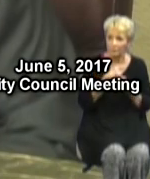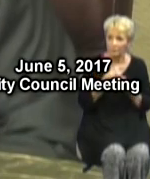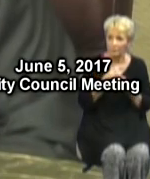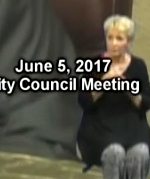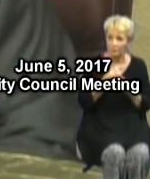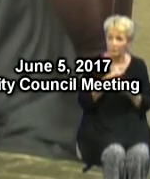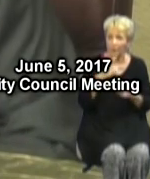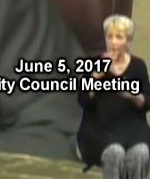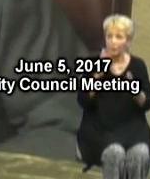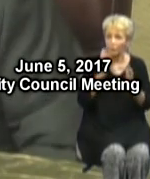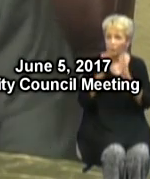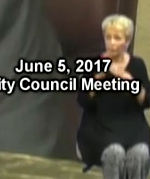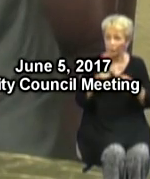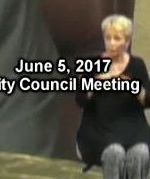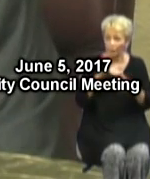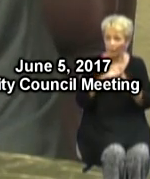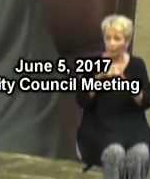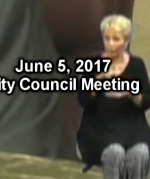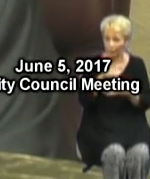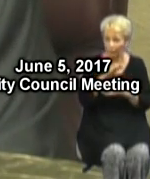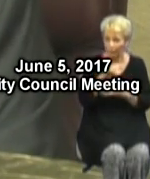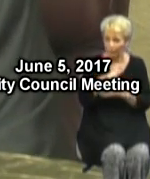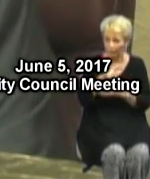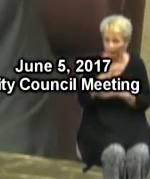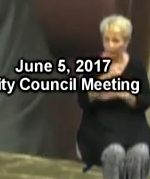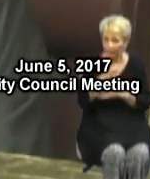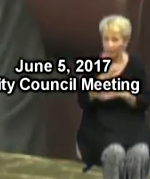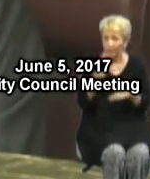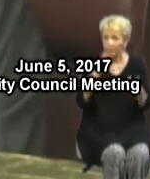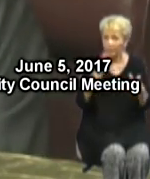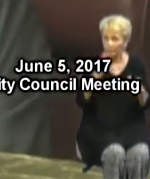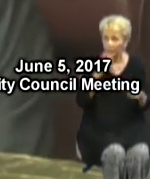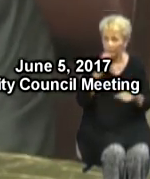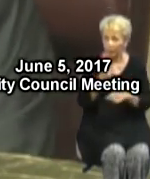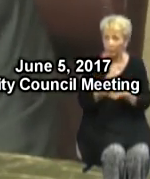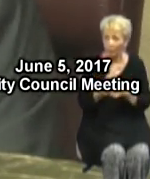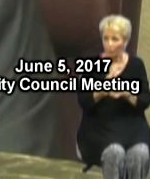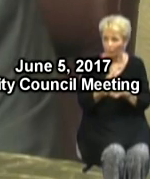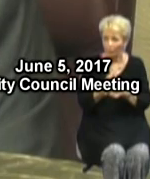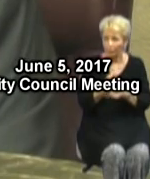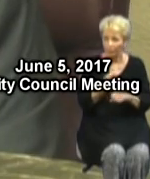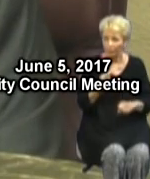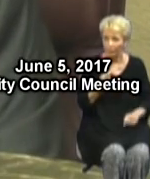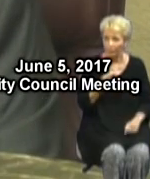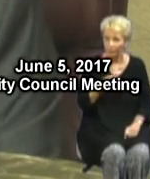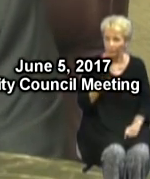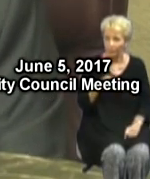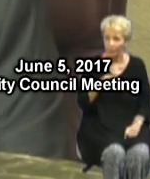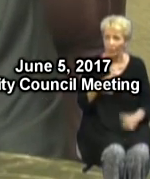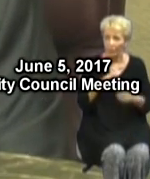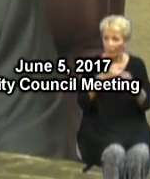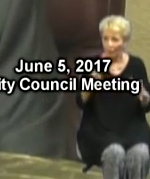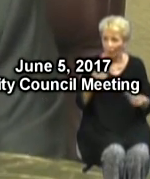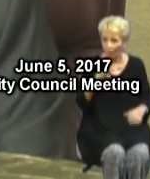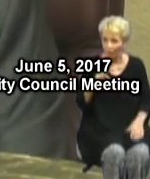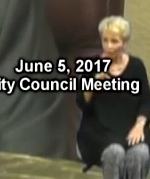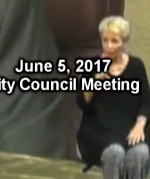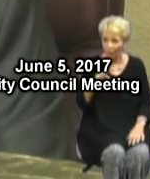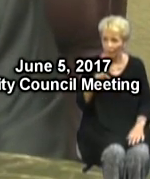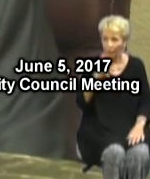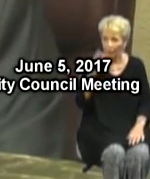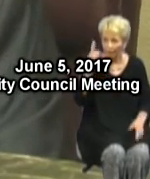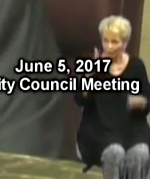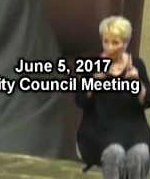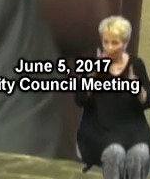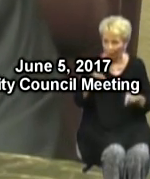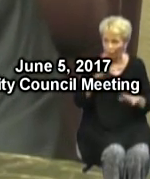And so the determination is that a 25-mile-an-hour speed limit would be appropriate. There is a lot of pedestrians along there.